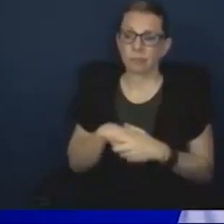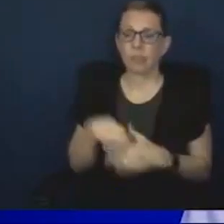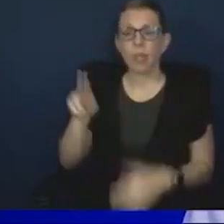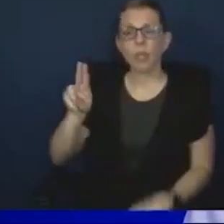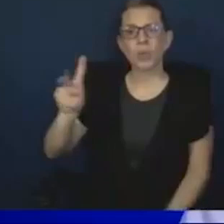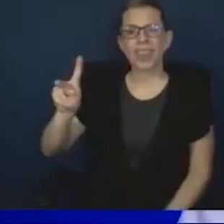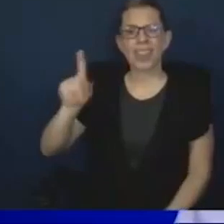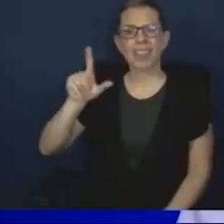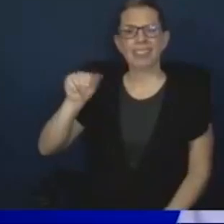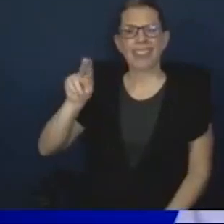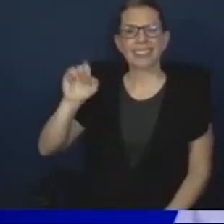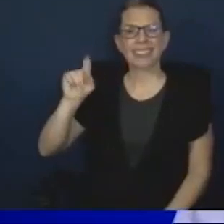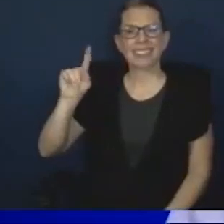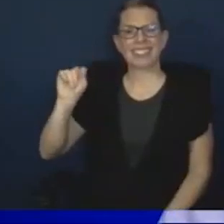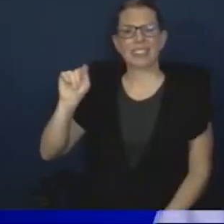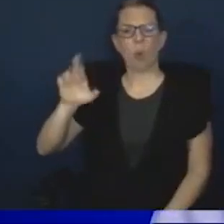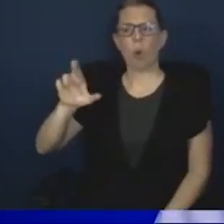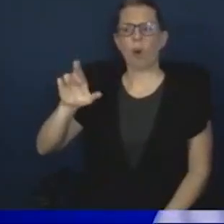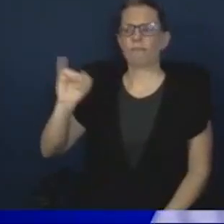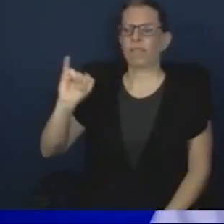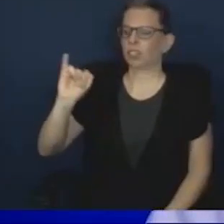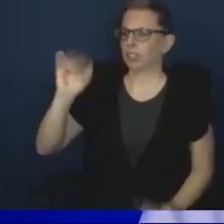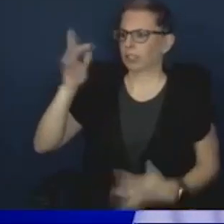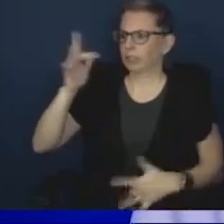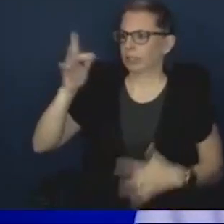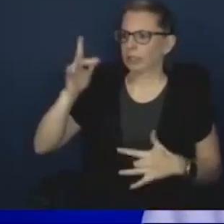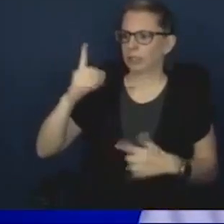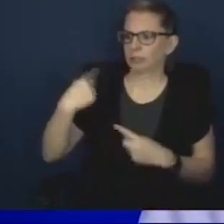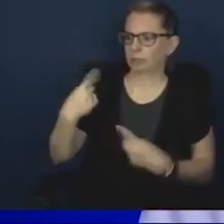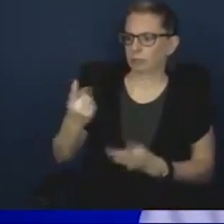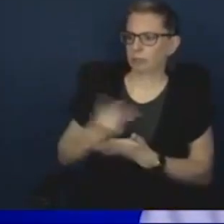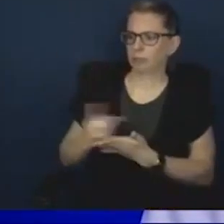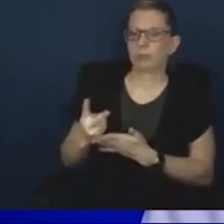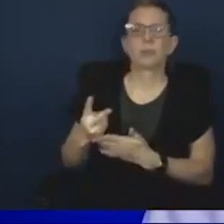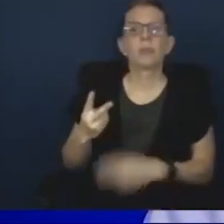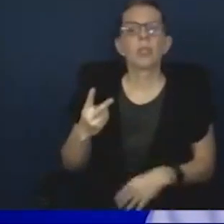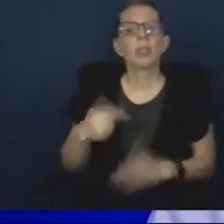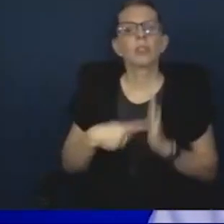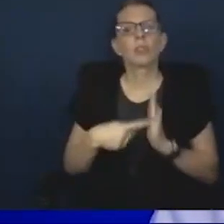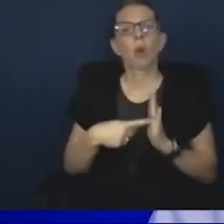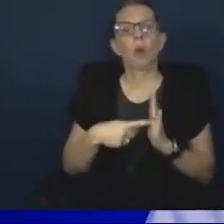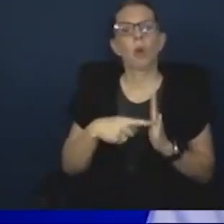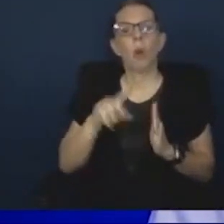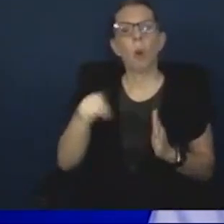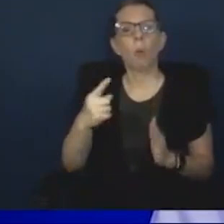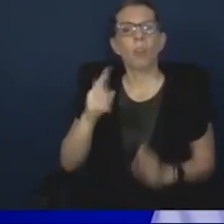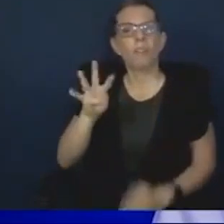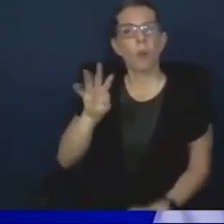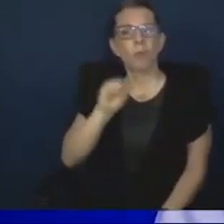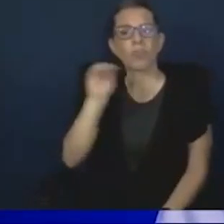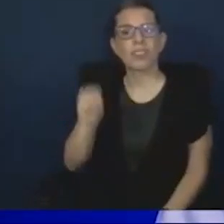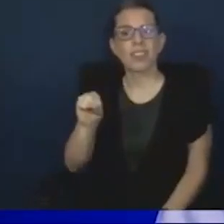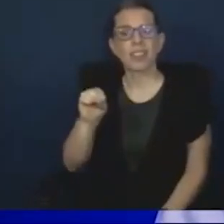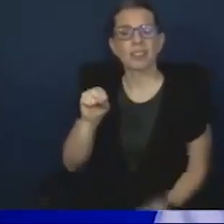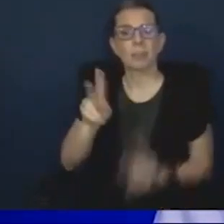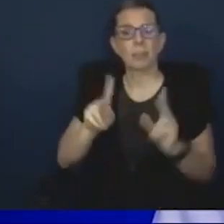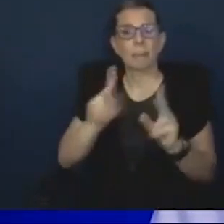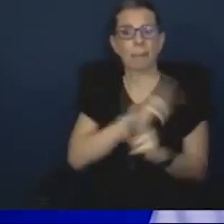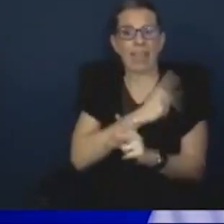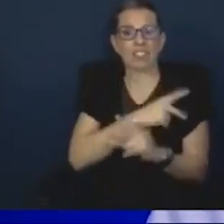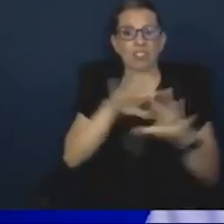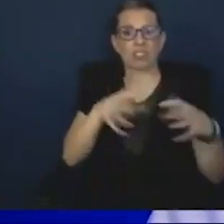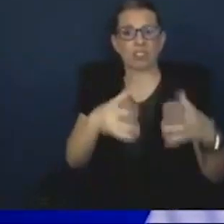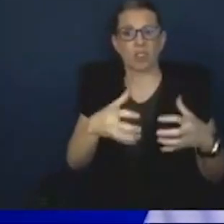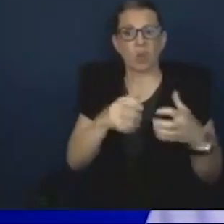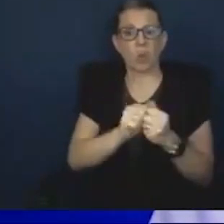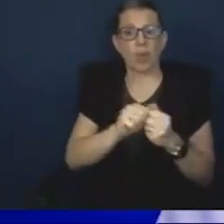Lancet Infectious Disease over the last couple weeks, showed that only 4% of those patients with Delta variant and